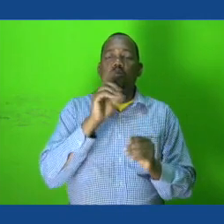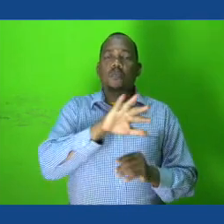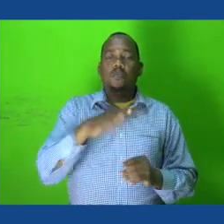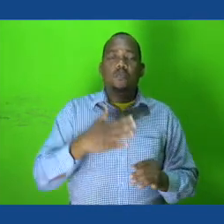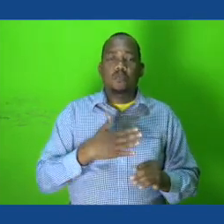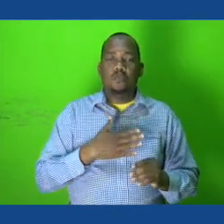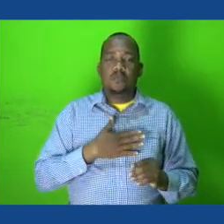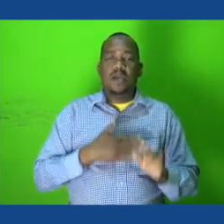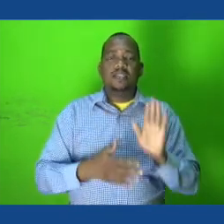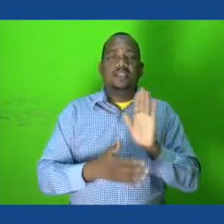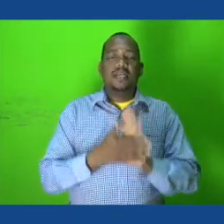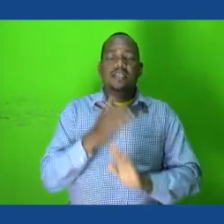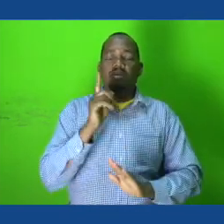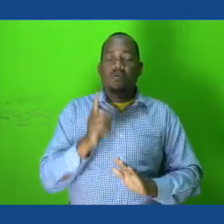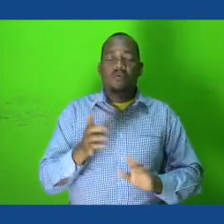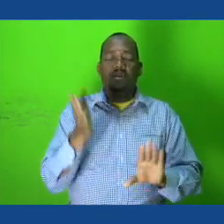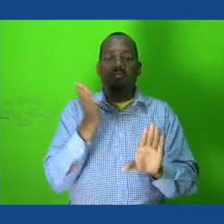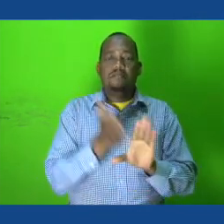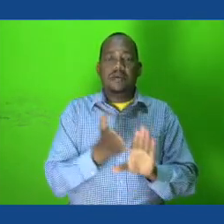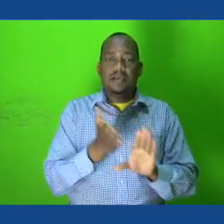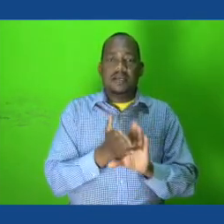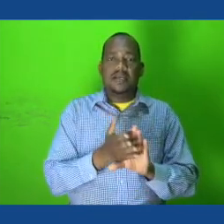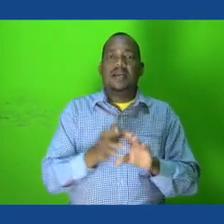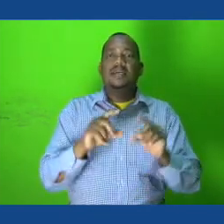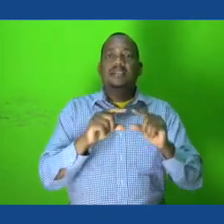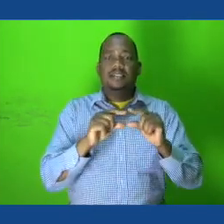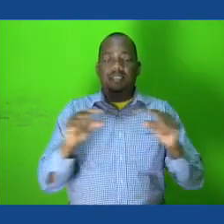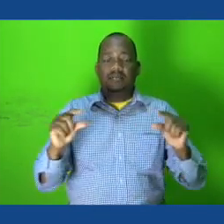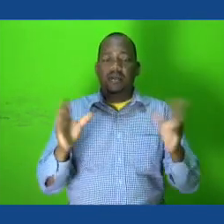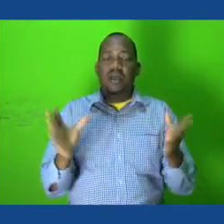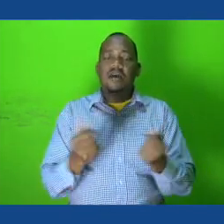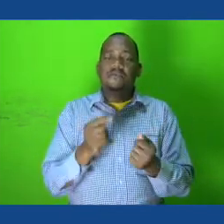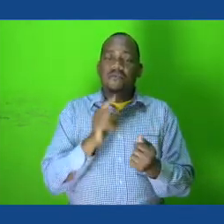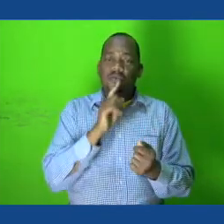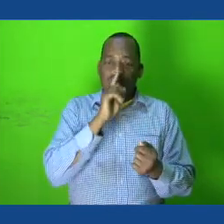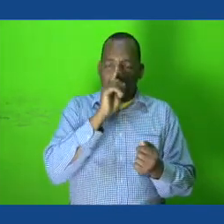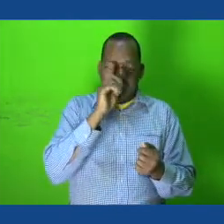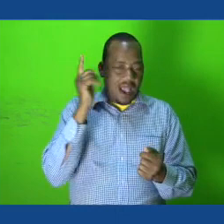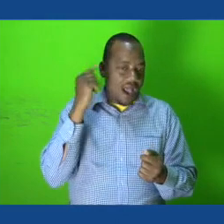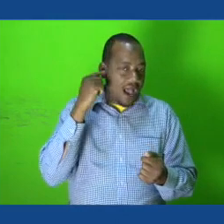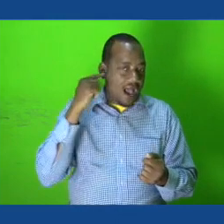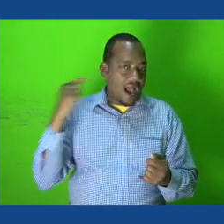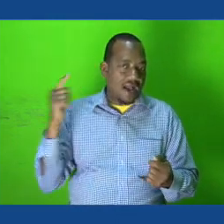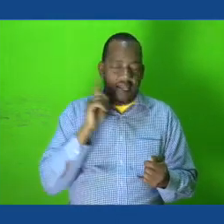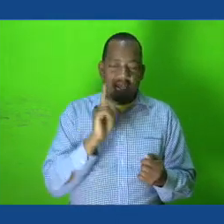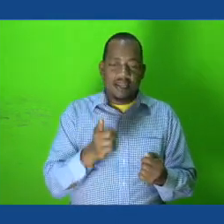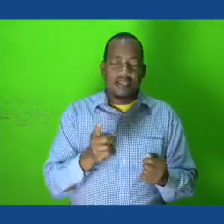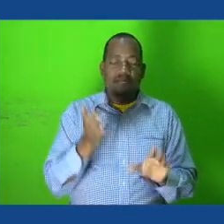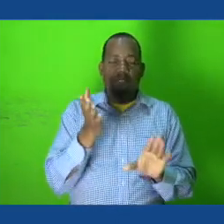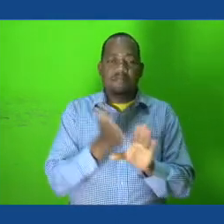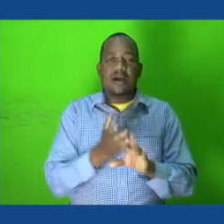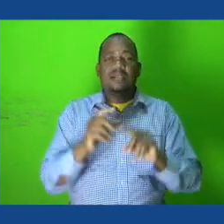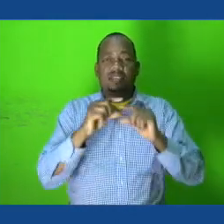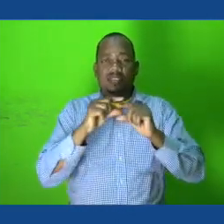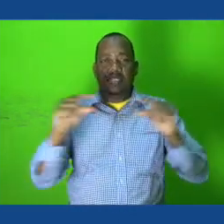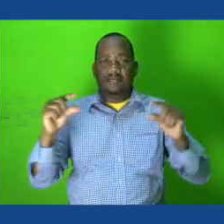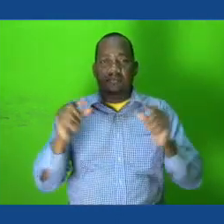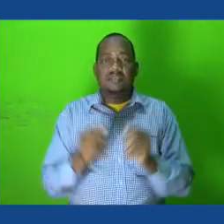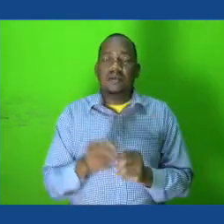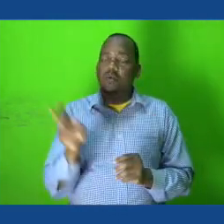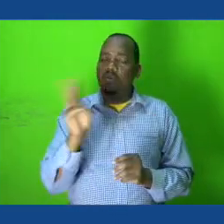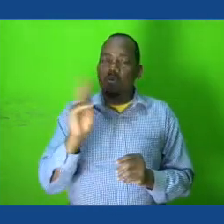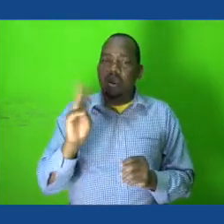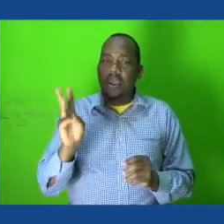Okay, we are starting on bank statement. Have you ever heard about the bank statement?